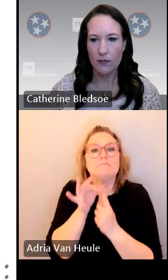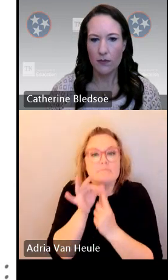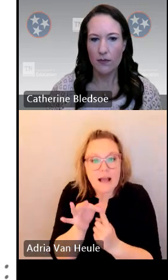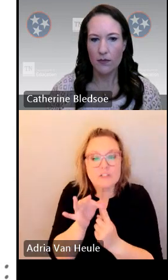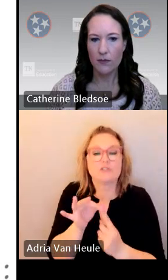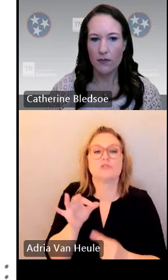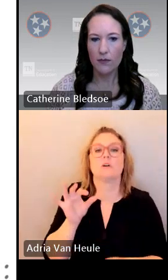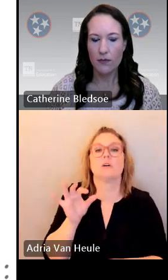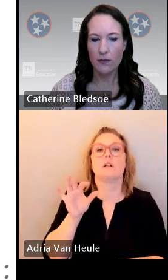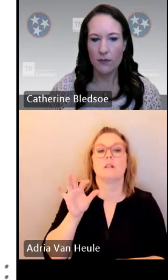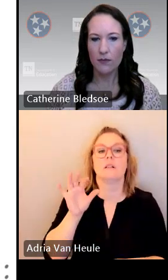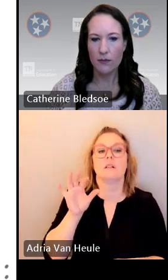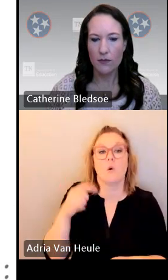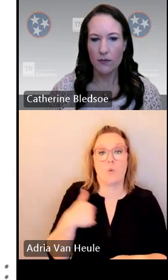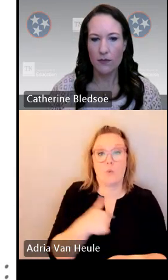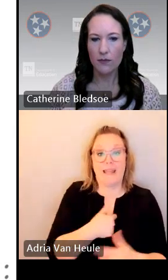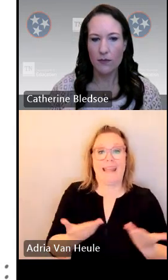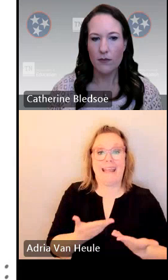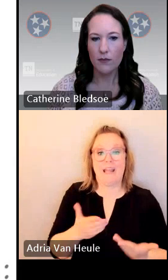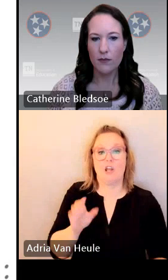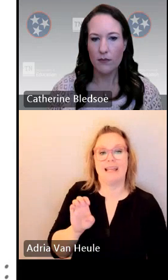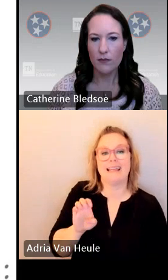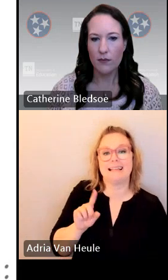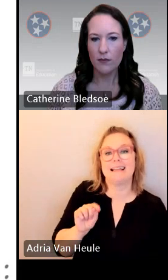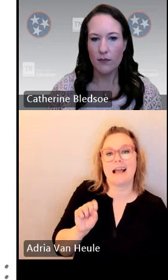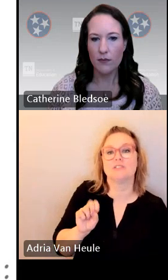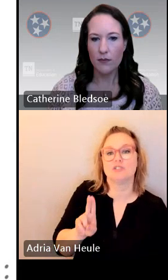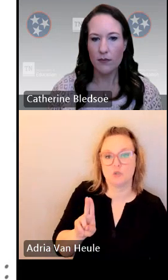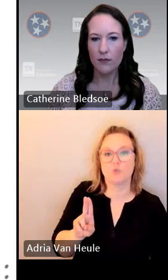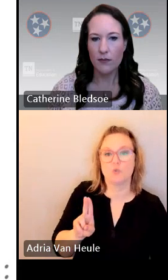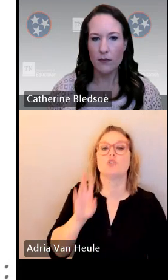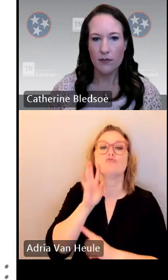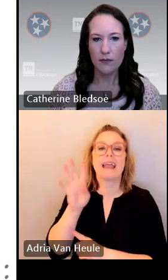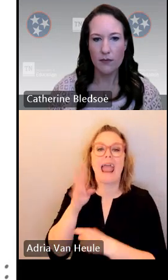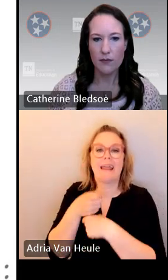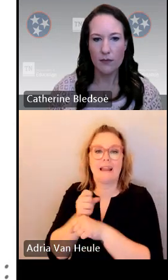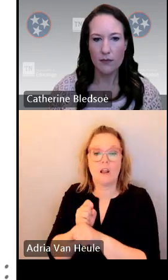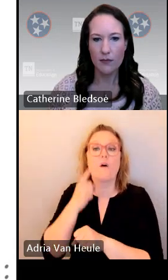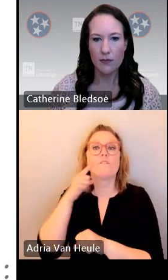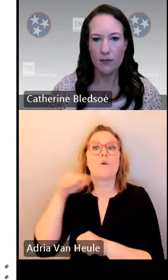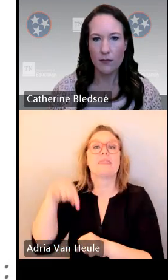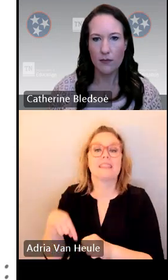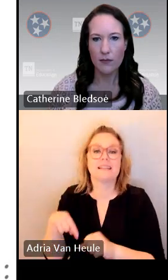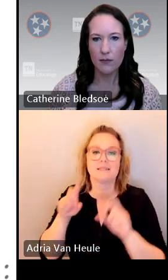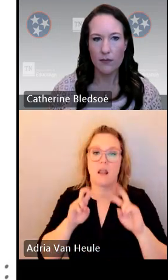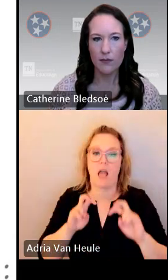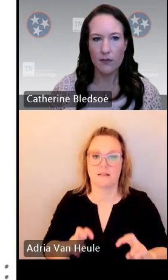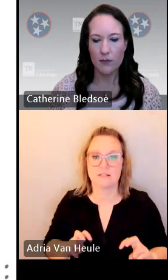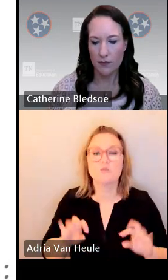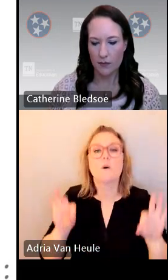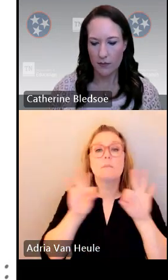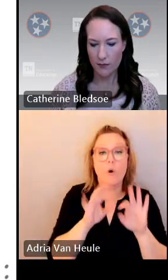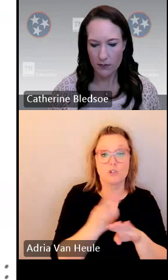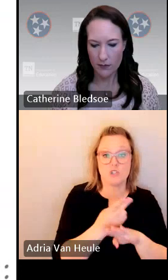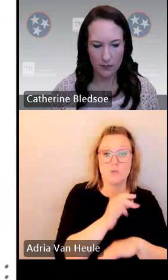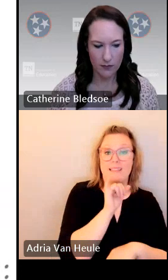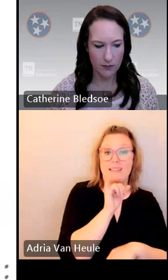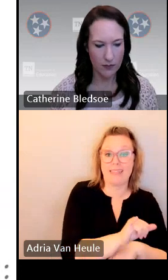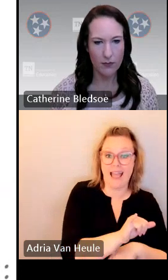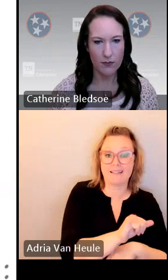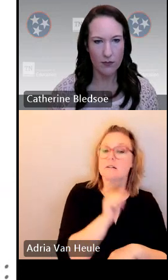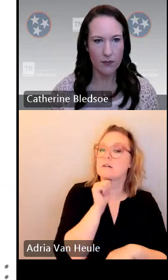have created for that student for Indicator 14 analysis. So it's important you use that number, not a number that is somehow attached to